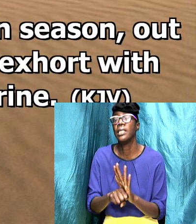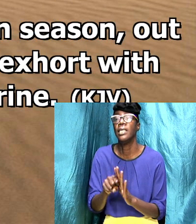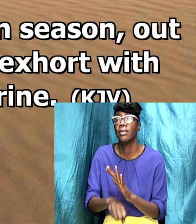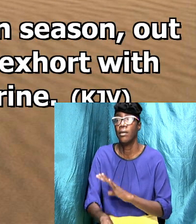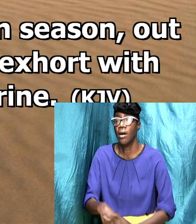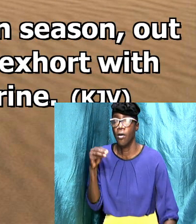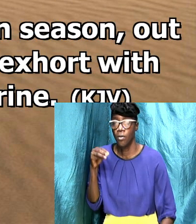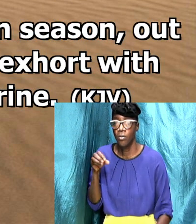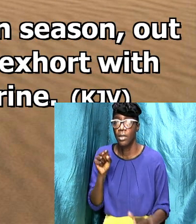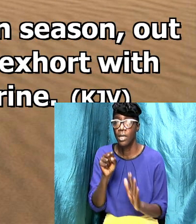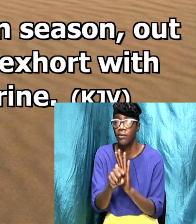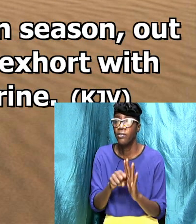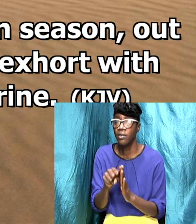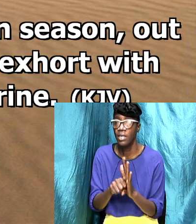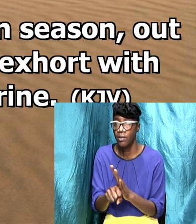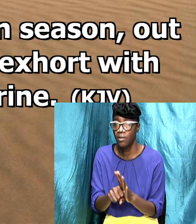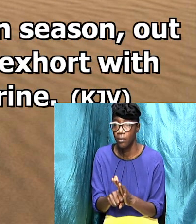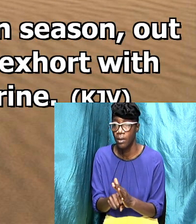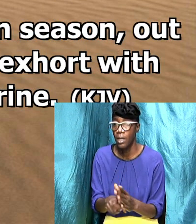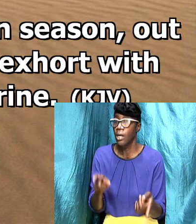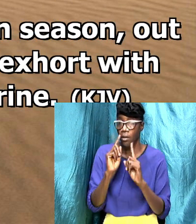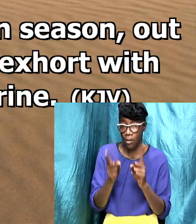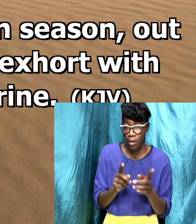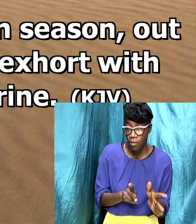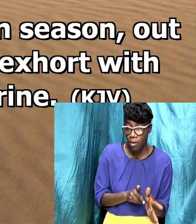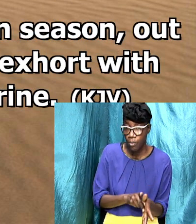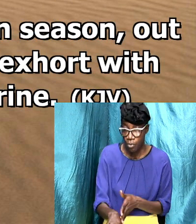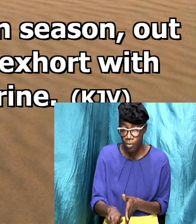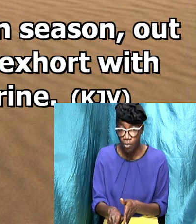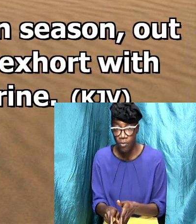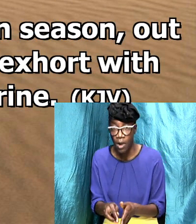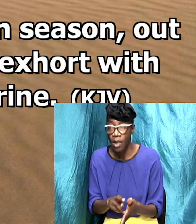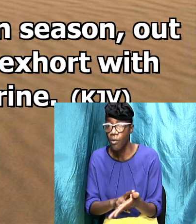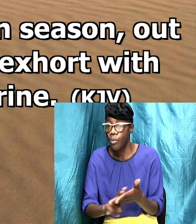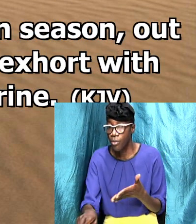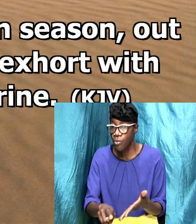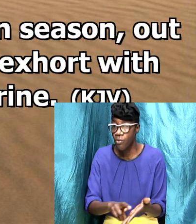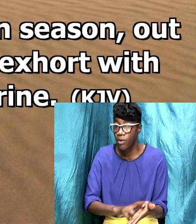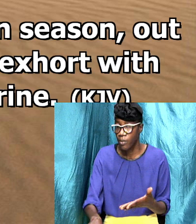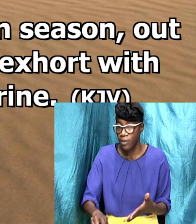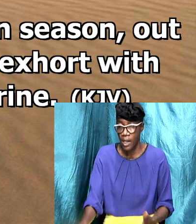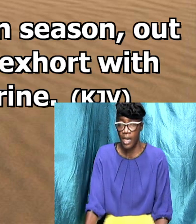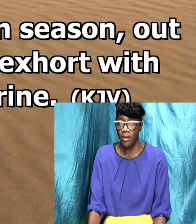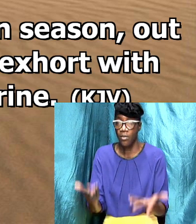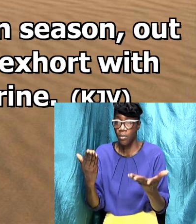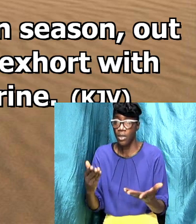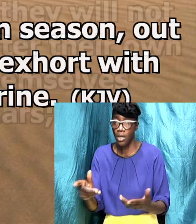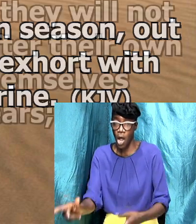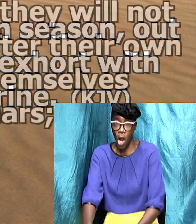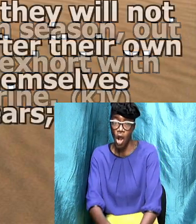of season. Reprove, rebuke, exhort with all longsuffering and doctrine.